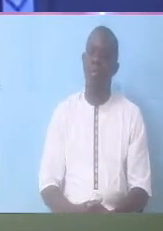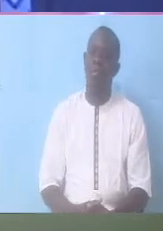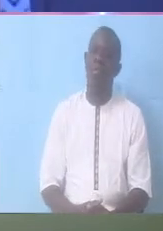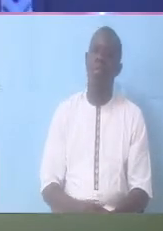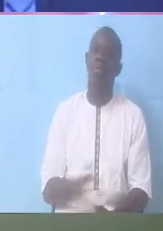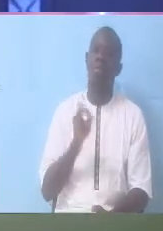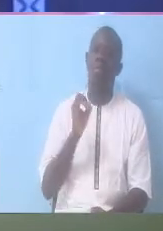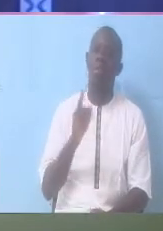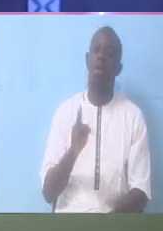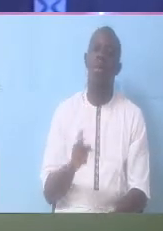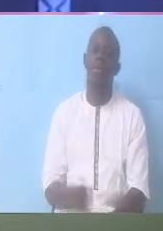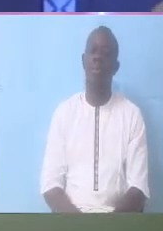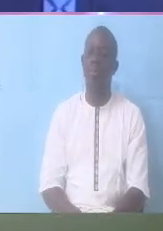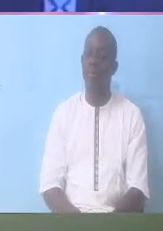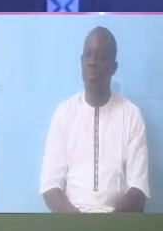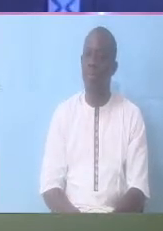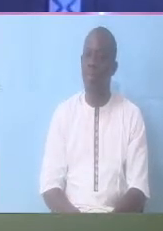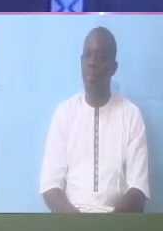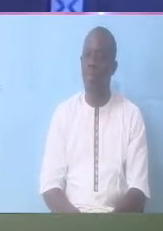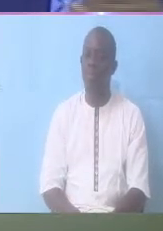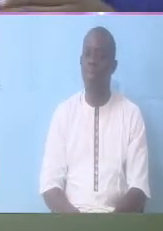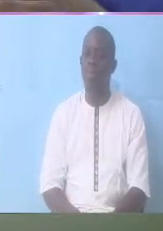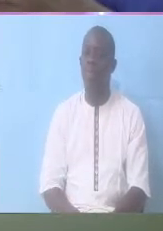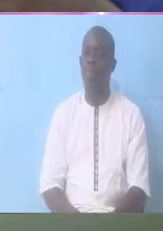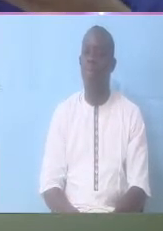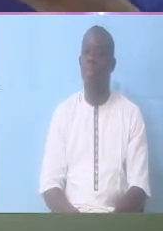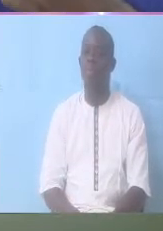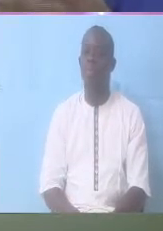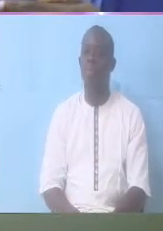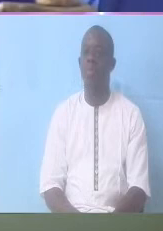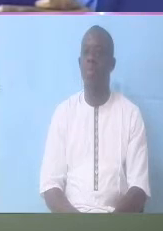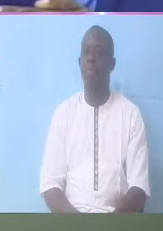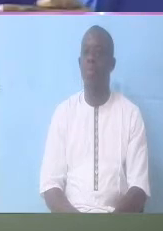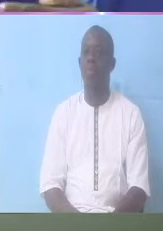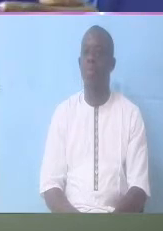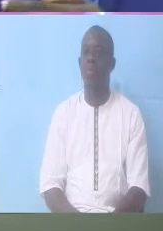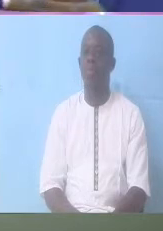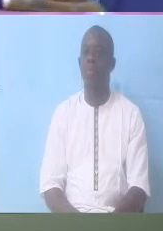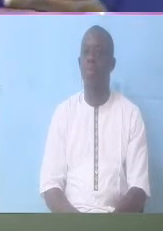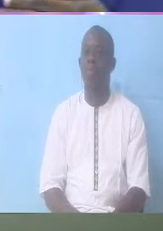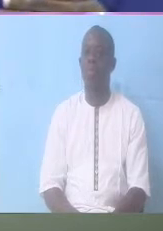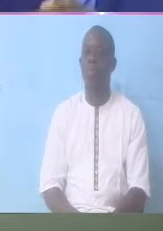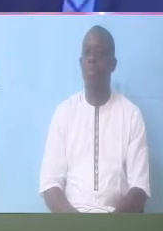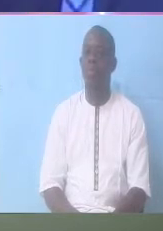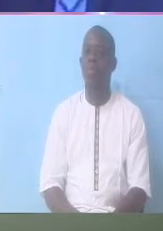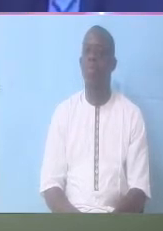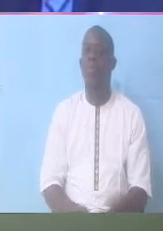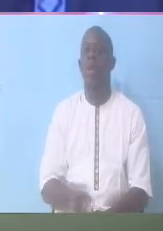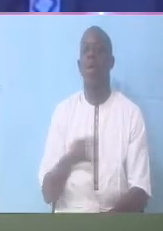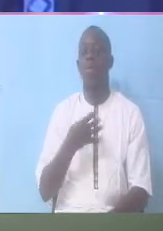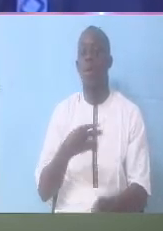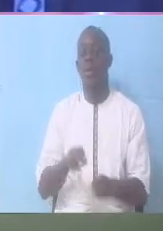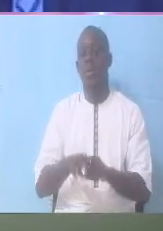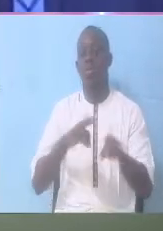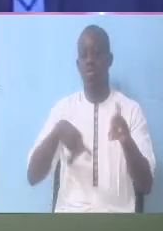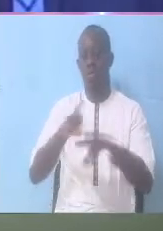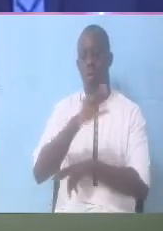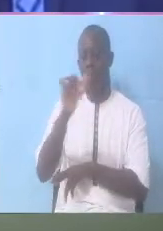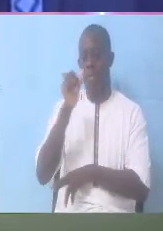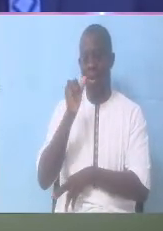All right. So now, let's take a step backwards. Yes,